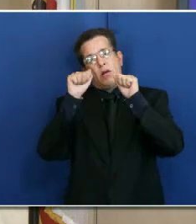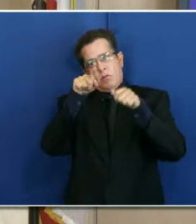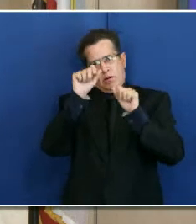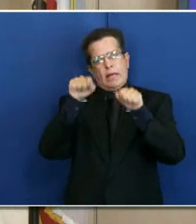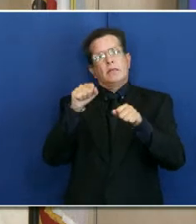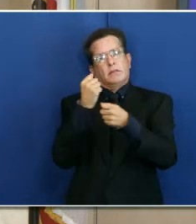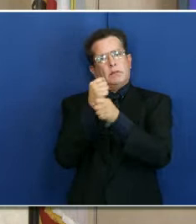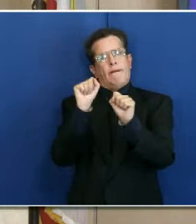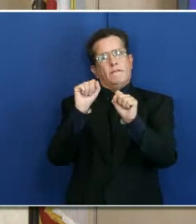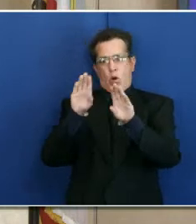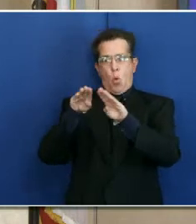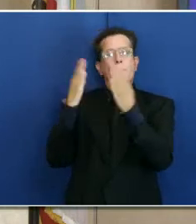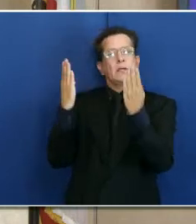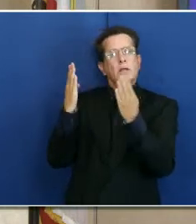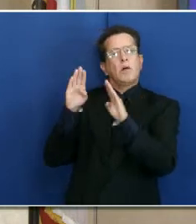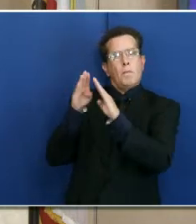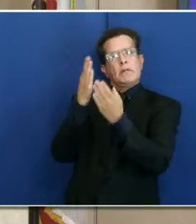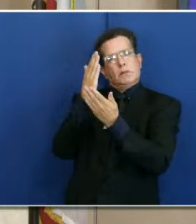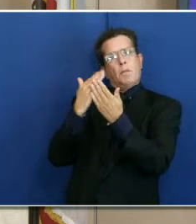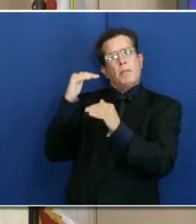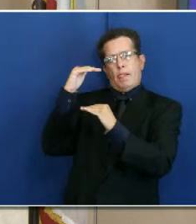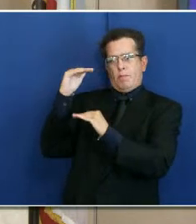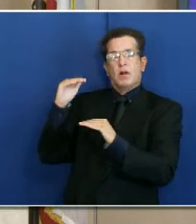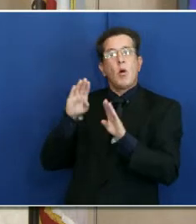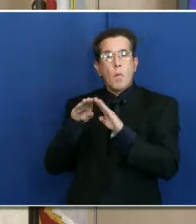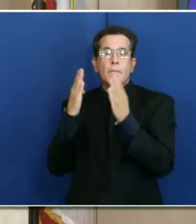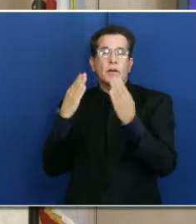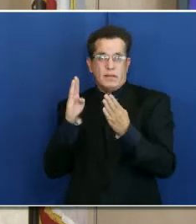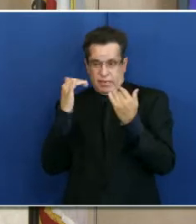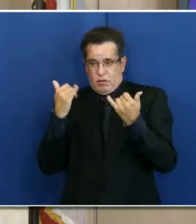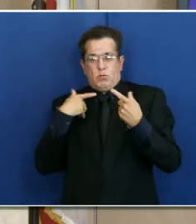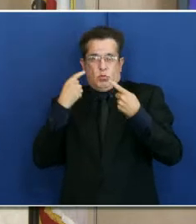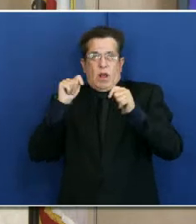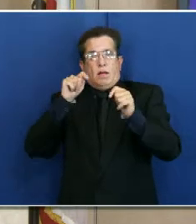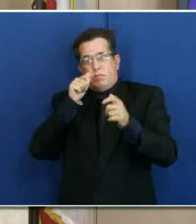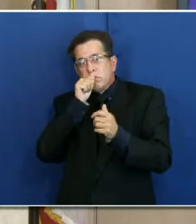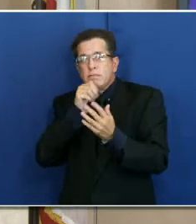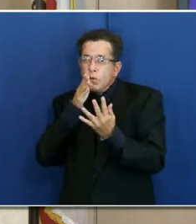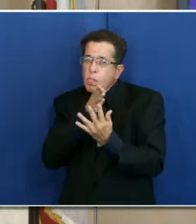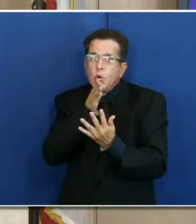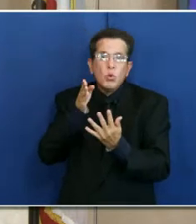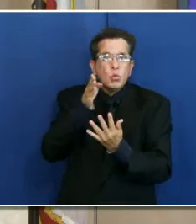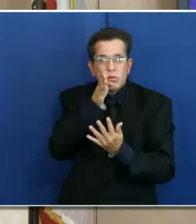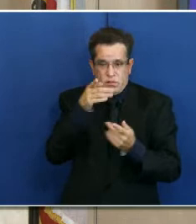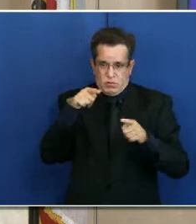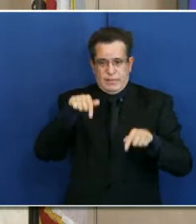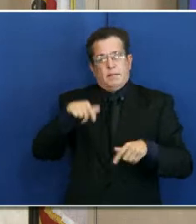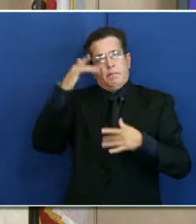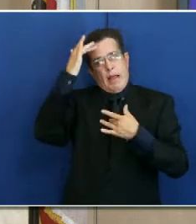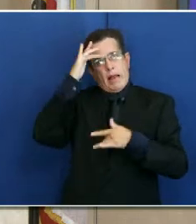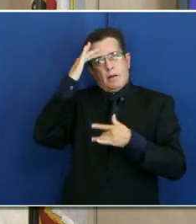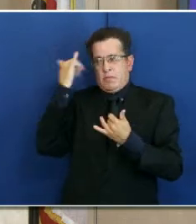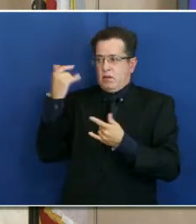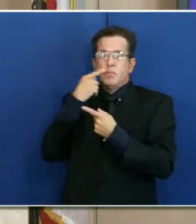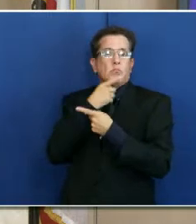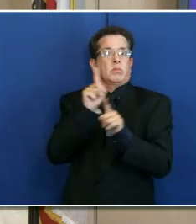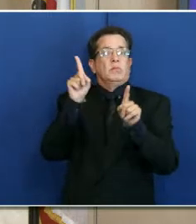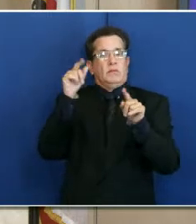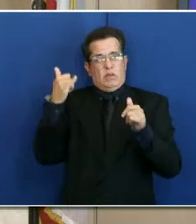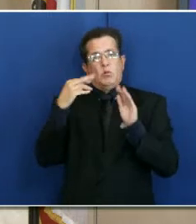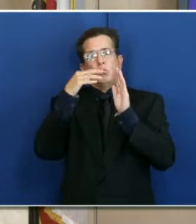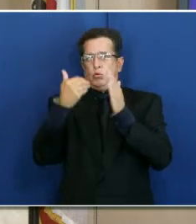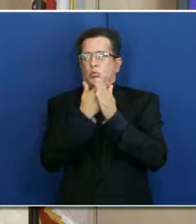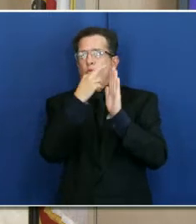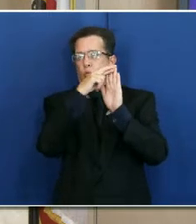reopen and operate as we attempt to navigate through the rough waters of this pandemic. Under those guidelines, the County of San